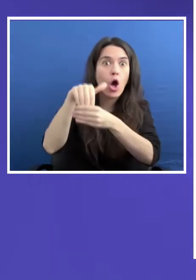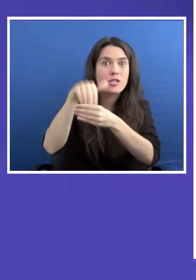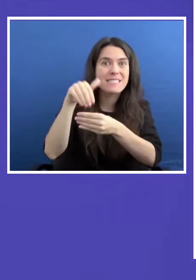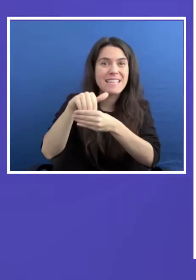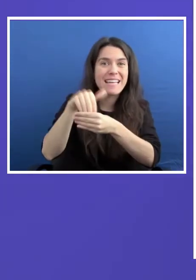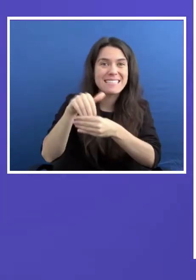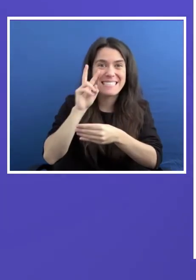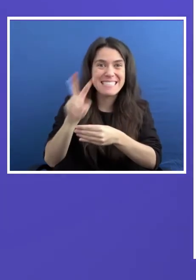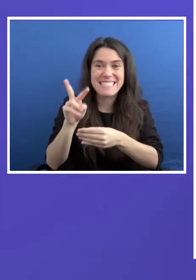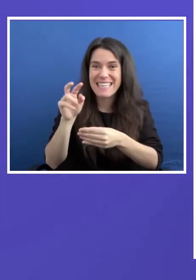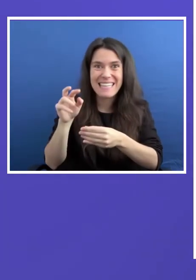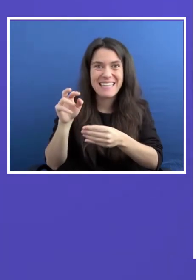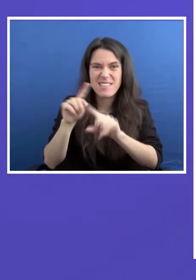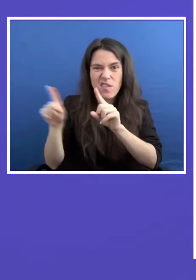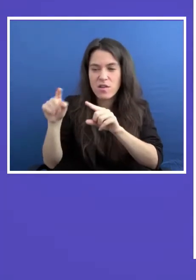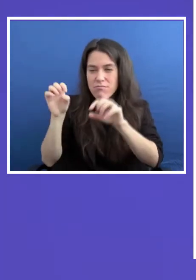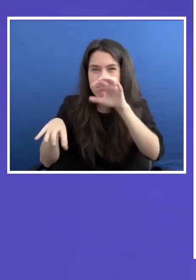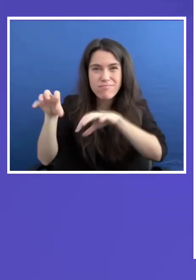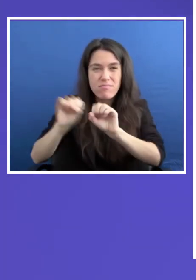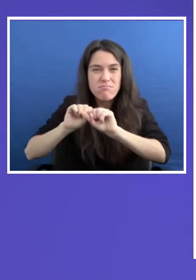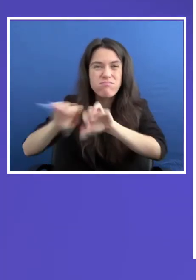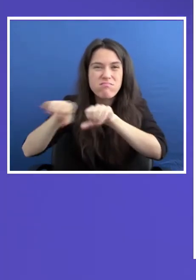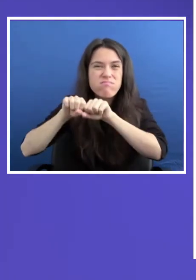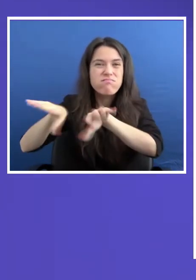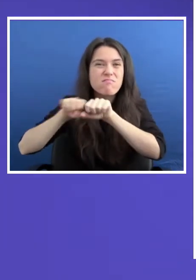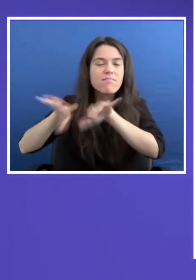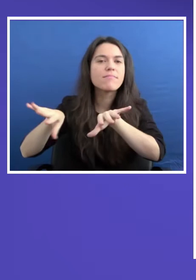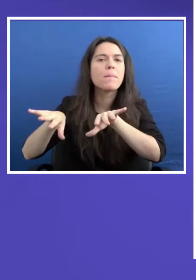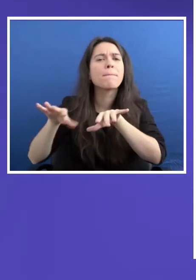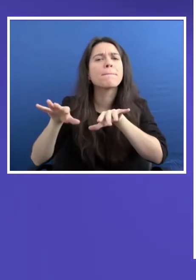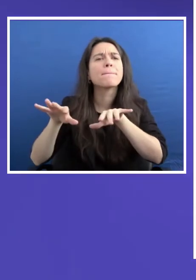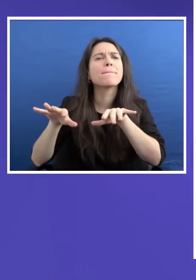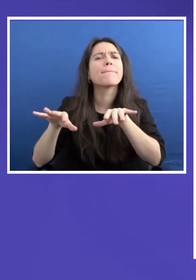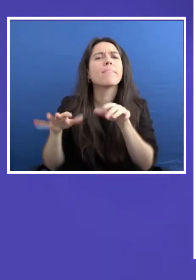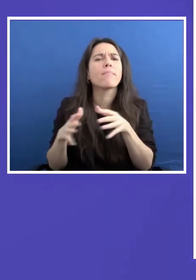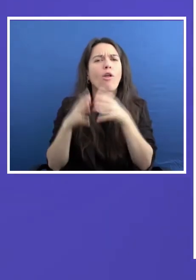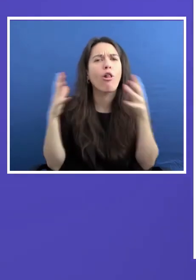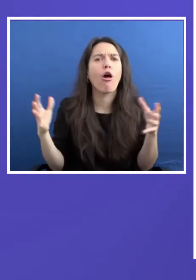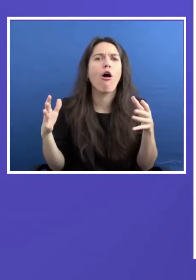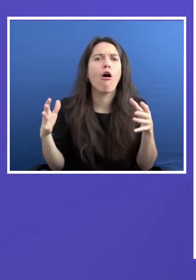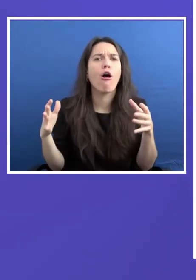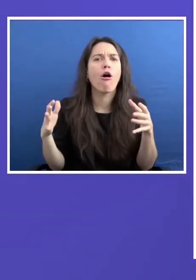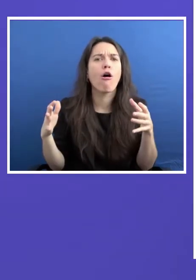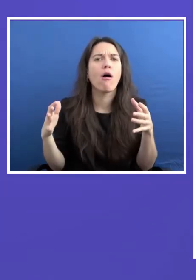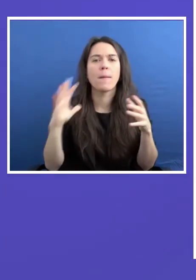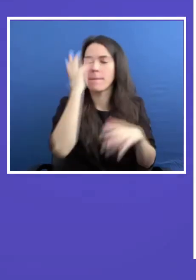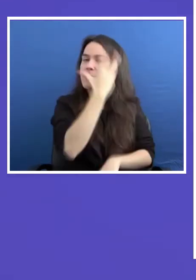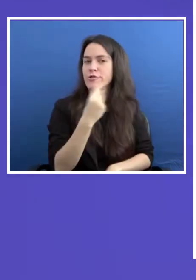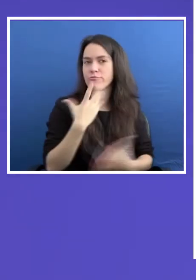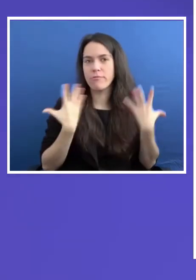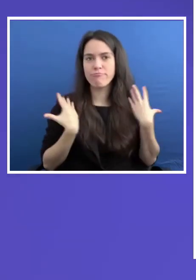such platforms mainly focuses on the images, the beauty, the